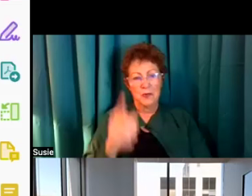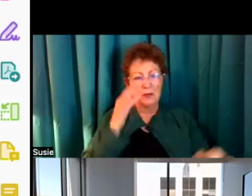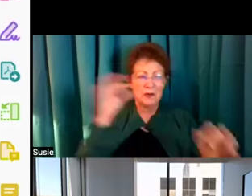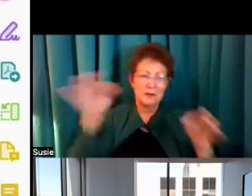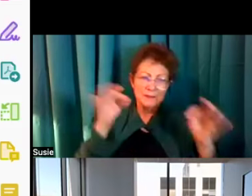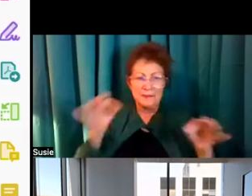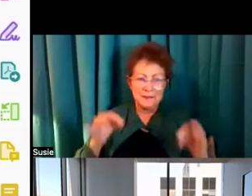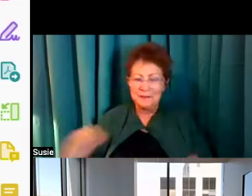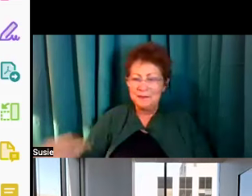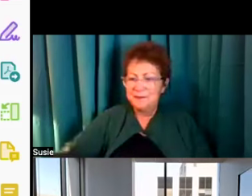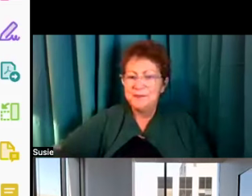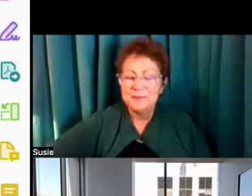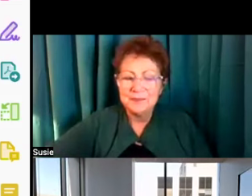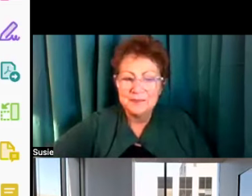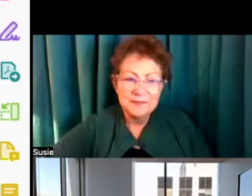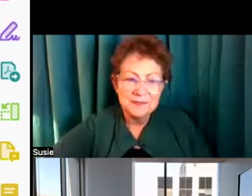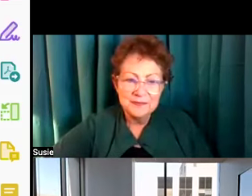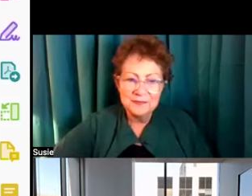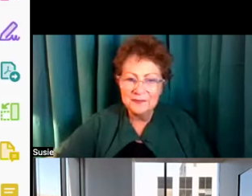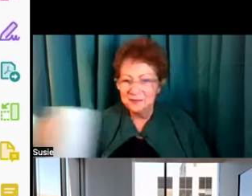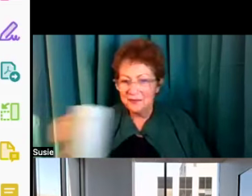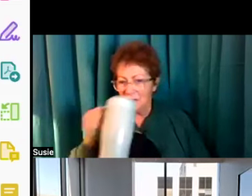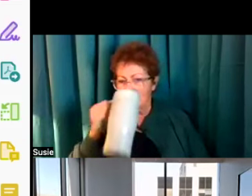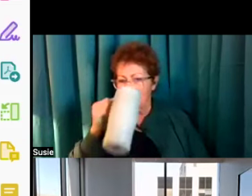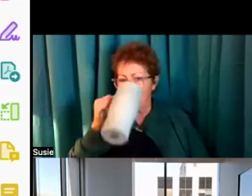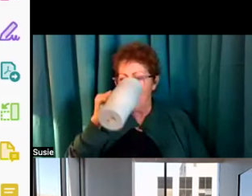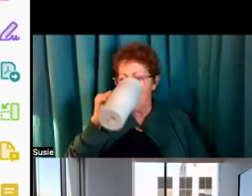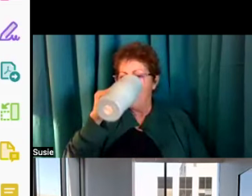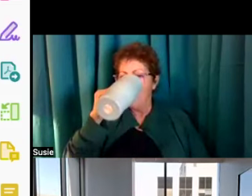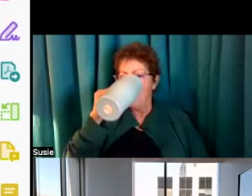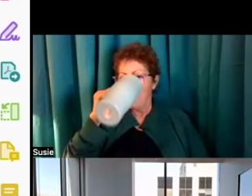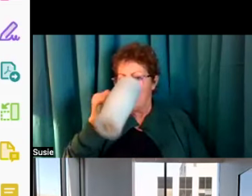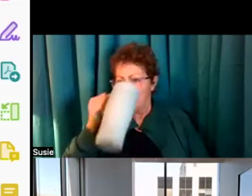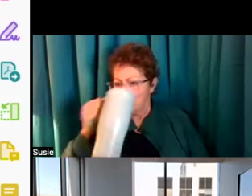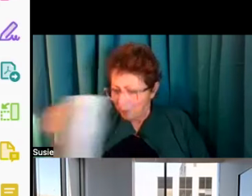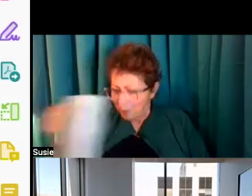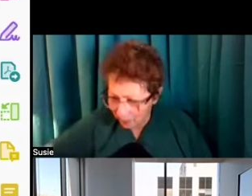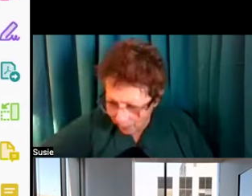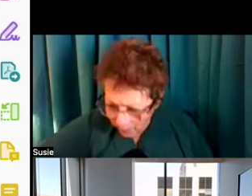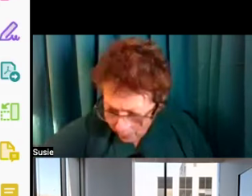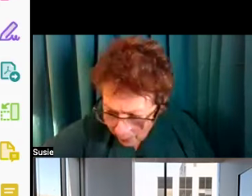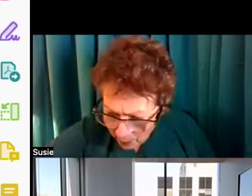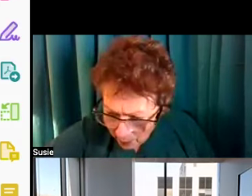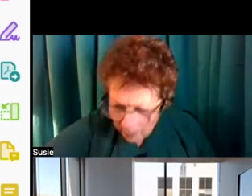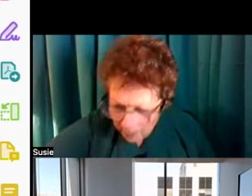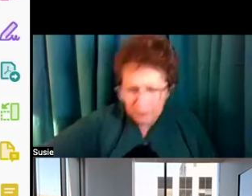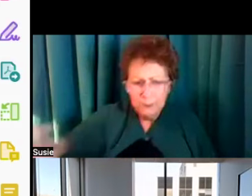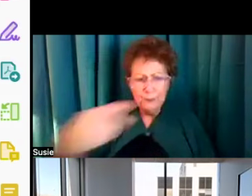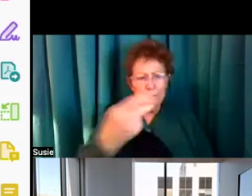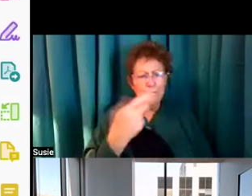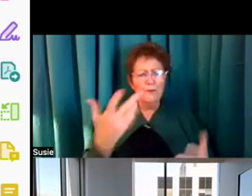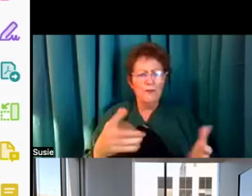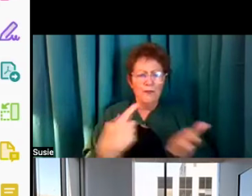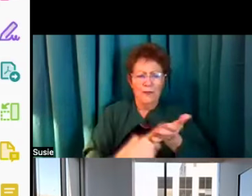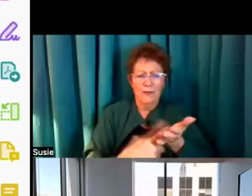already kind of discussed most of it. And you'll have the slide deck to look at this in more detail.